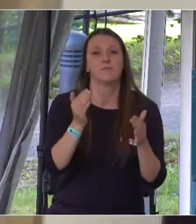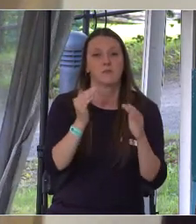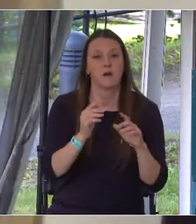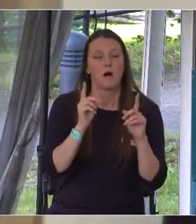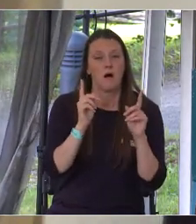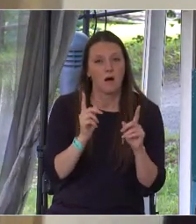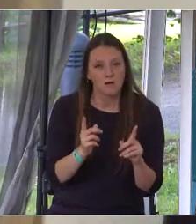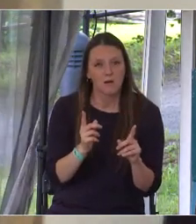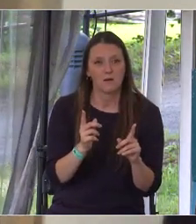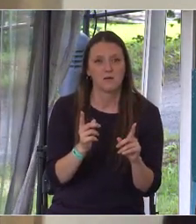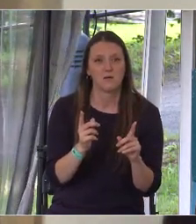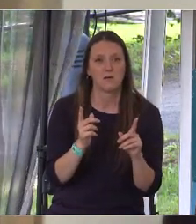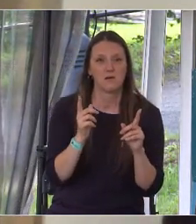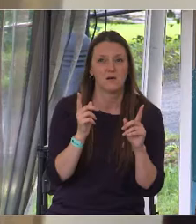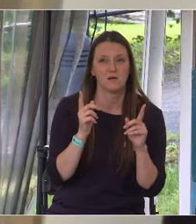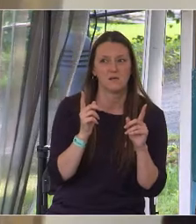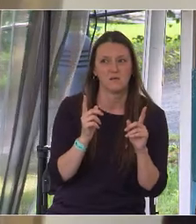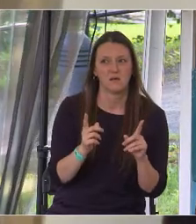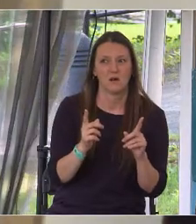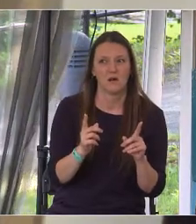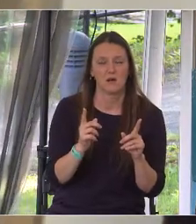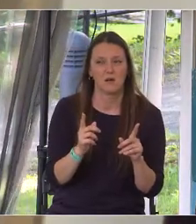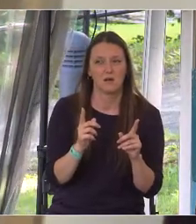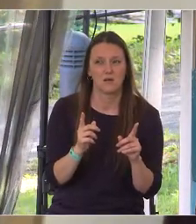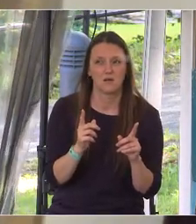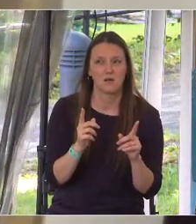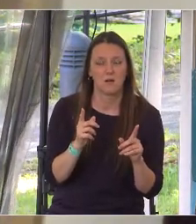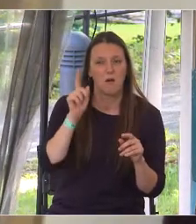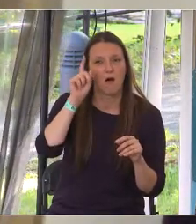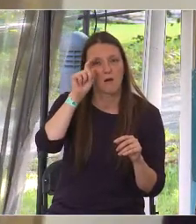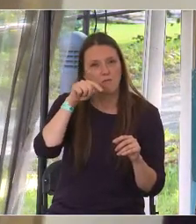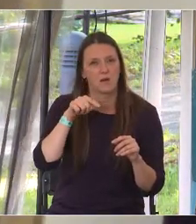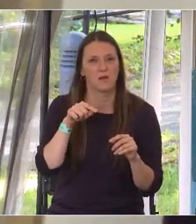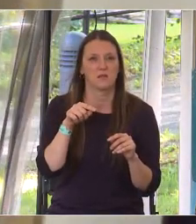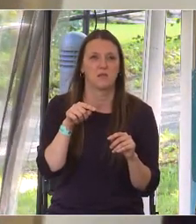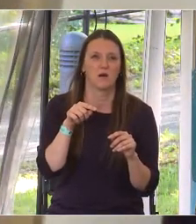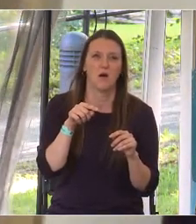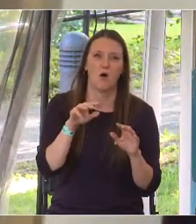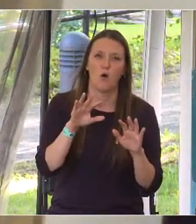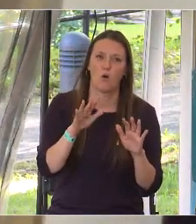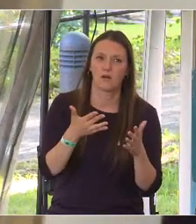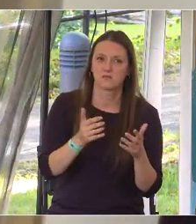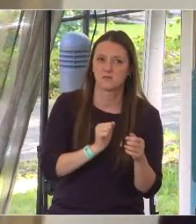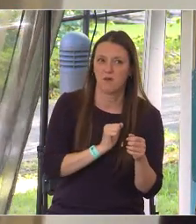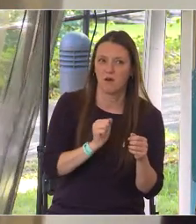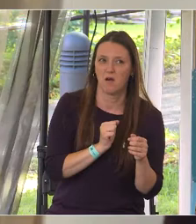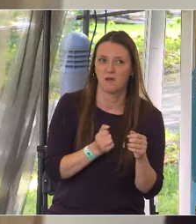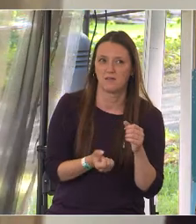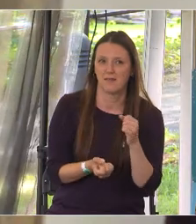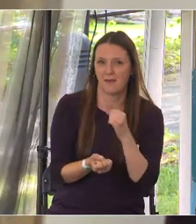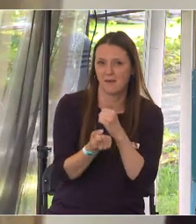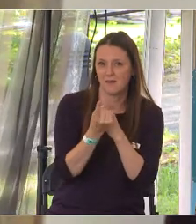take back some of the digital arenas that we are able to discuss with them in a civil